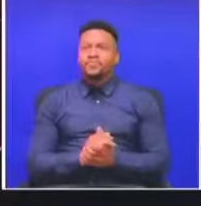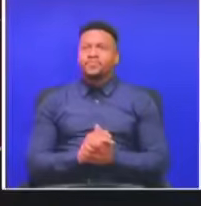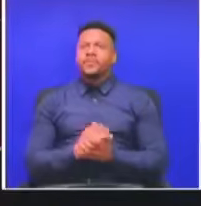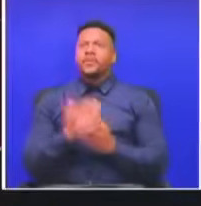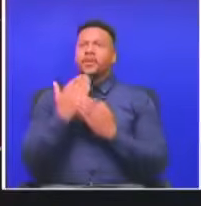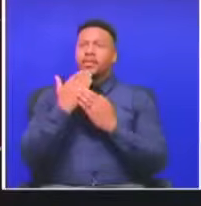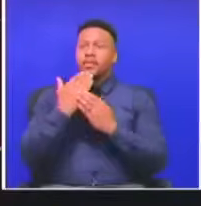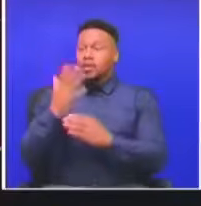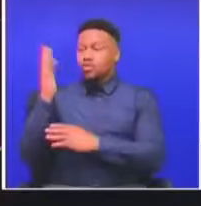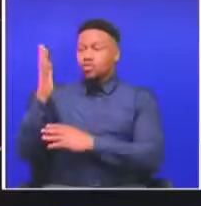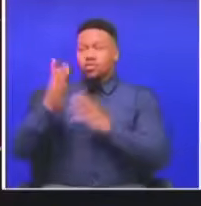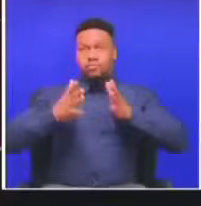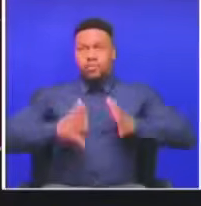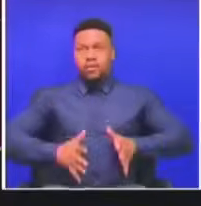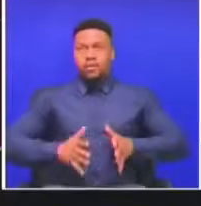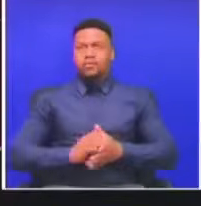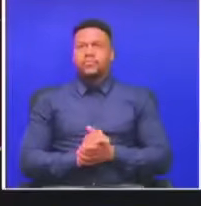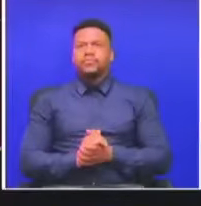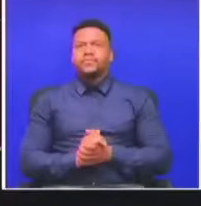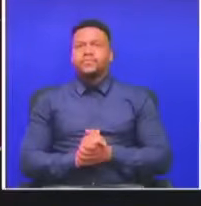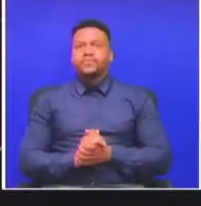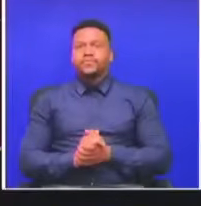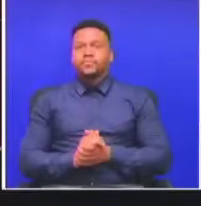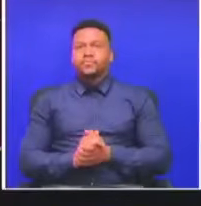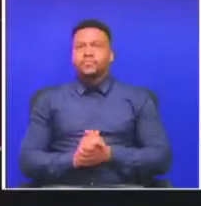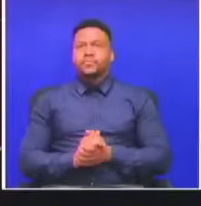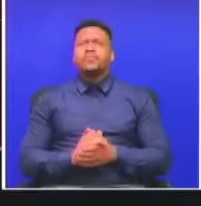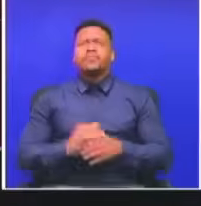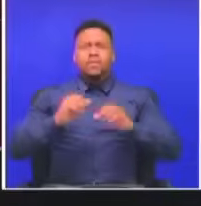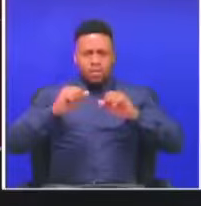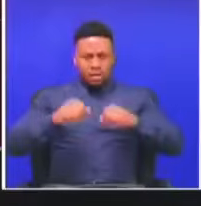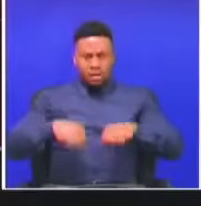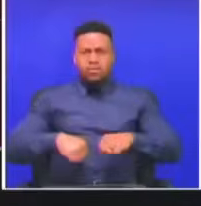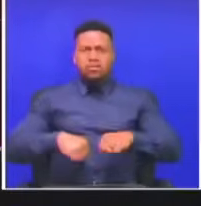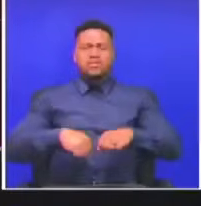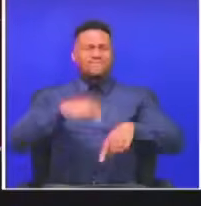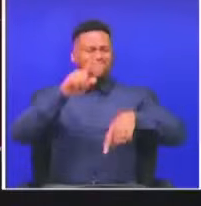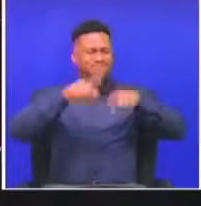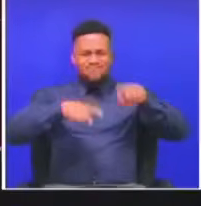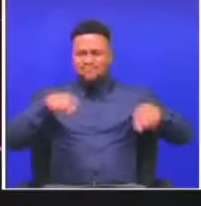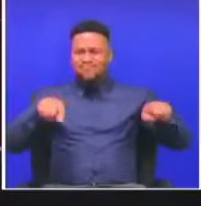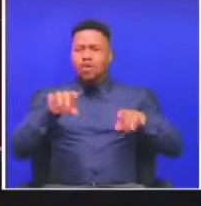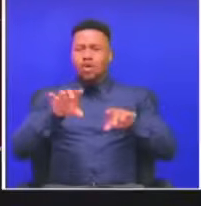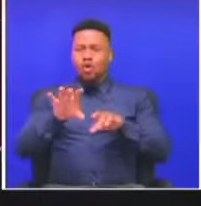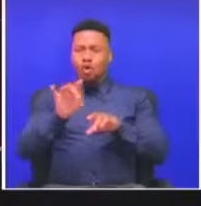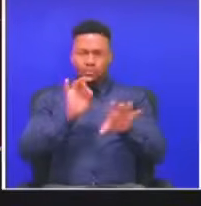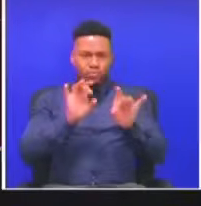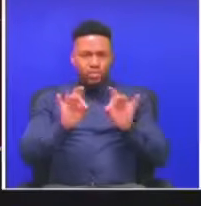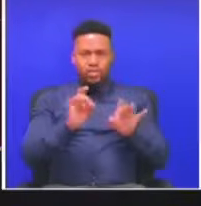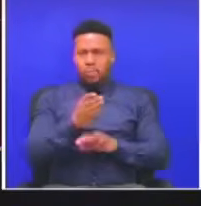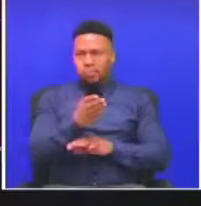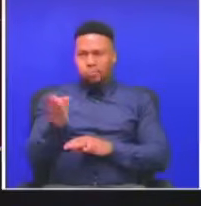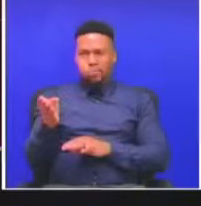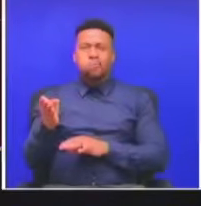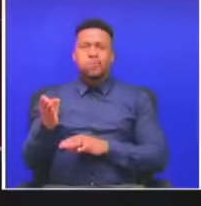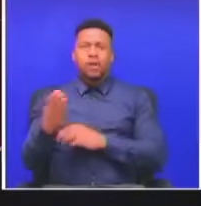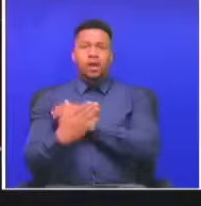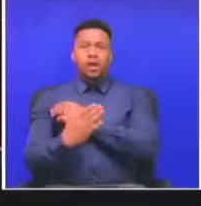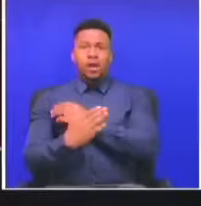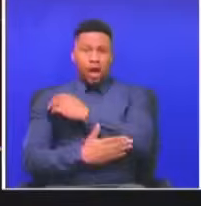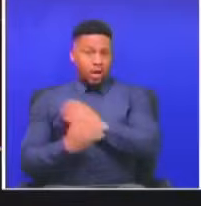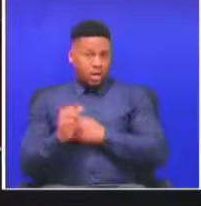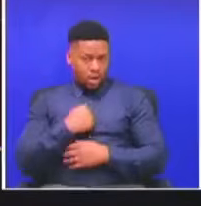Speaker. Yes, there are various options that countries can elect to